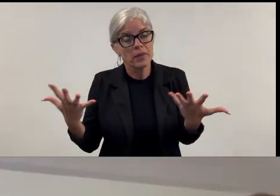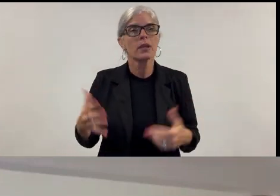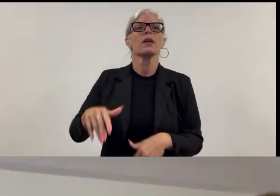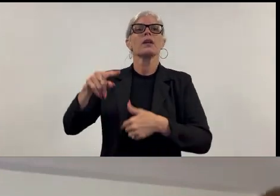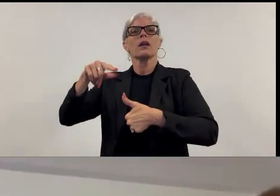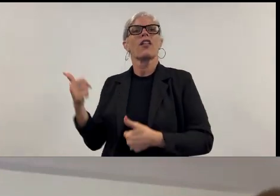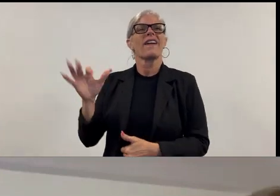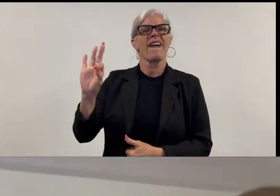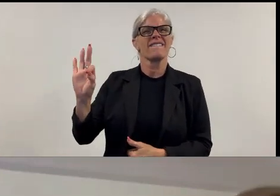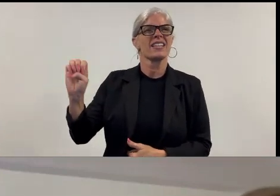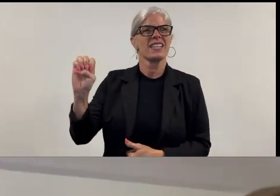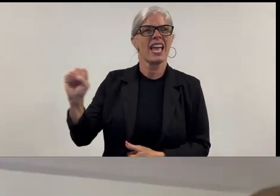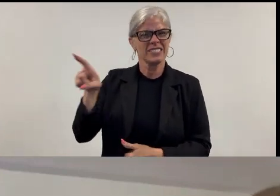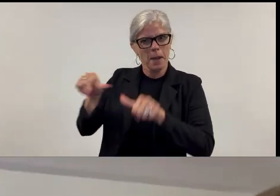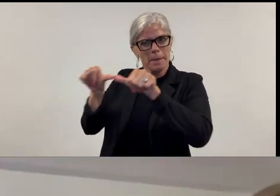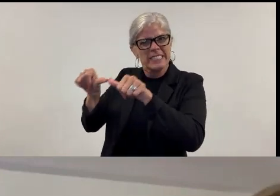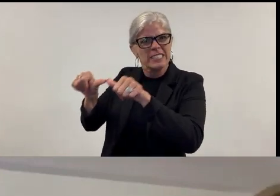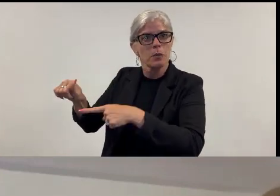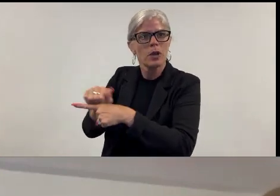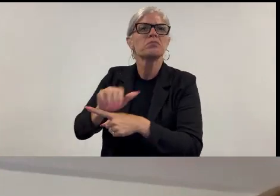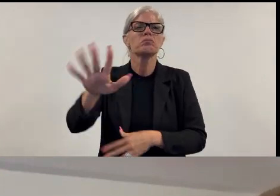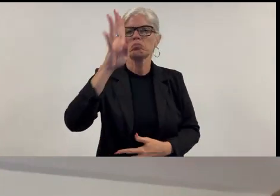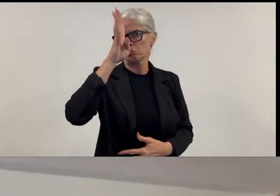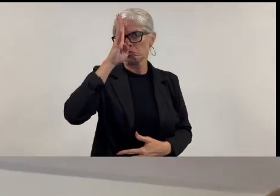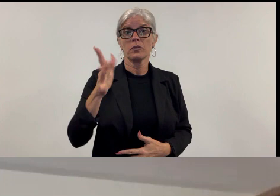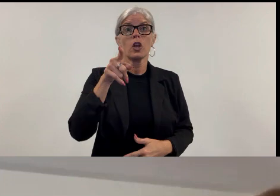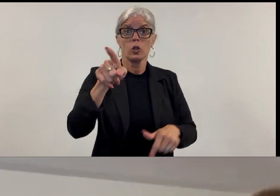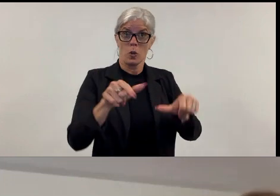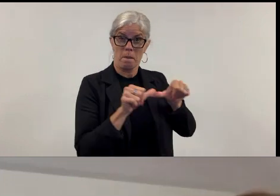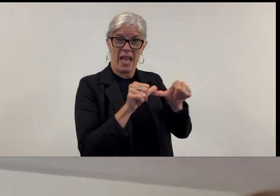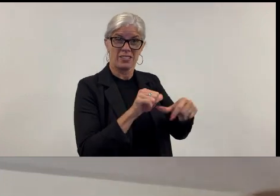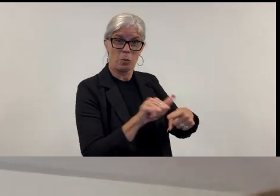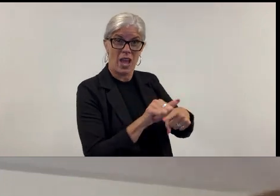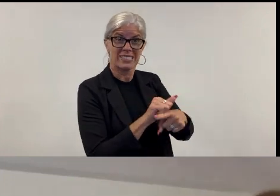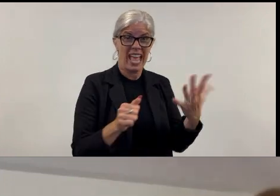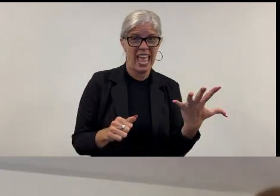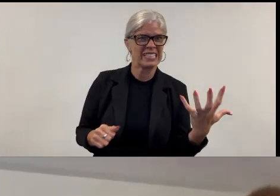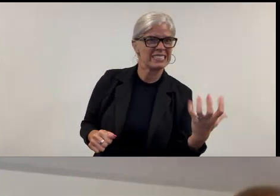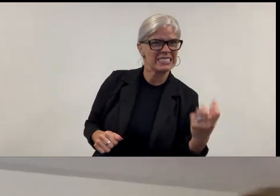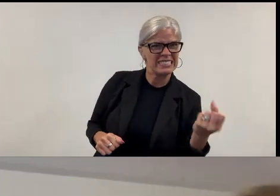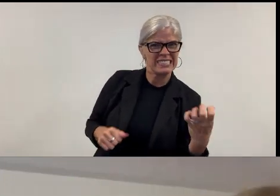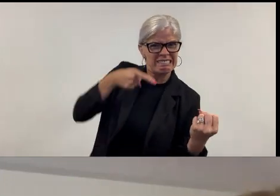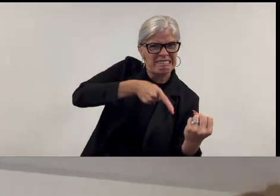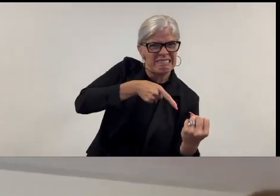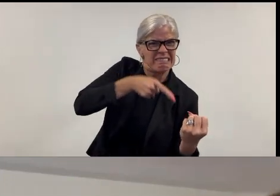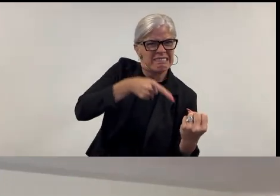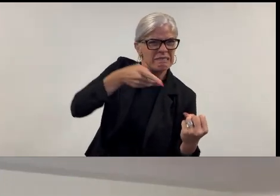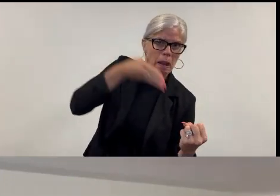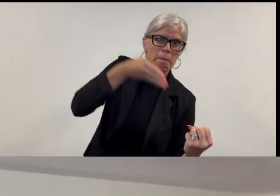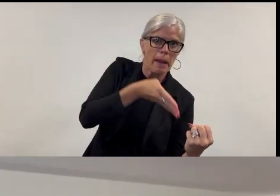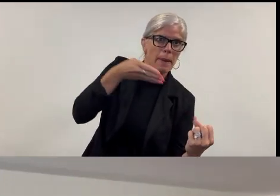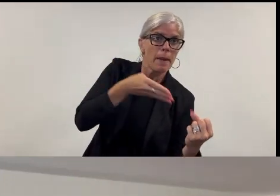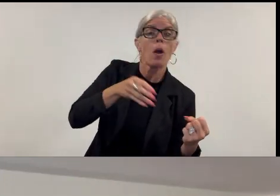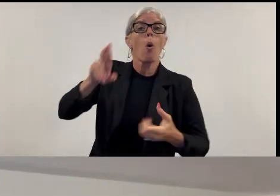pair AIH with the robotic training, or FES, mass practice. Let's put it